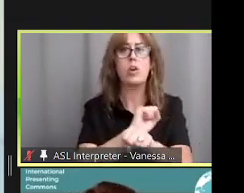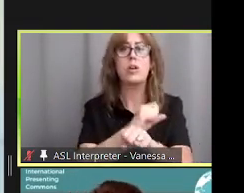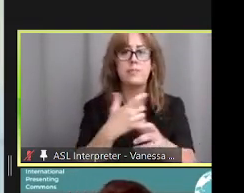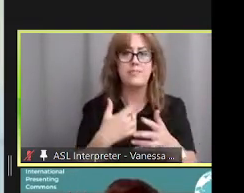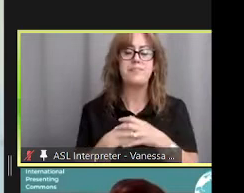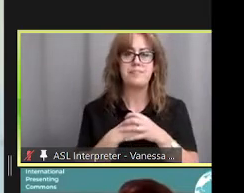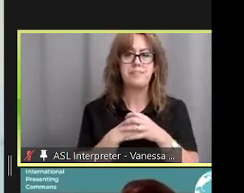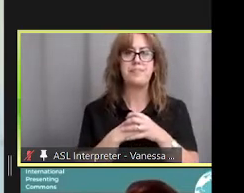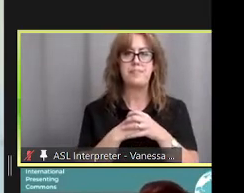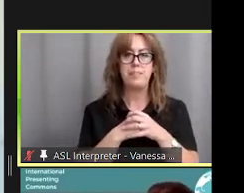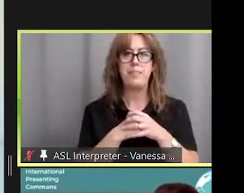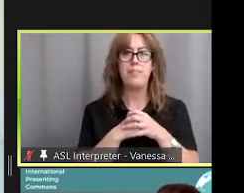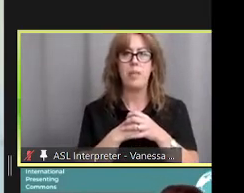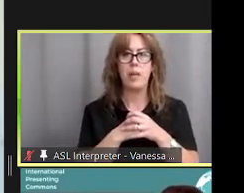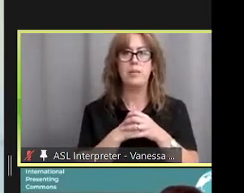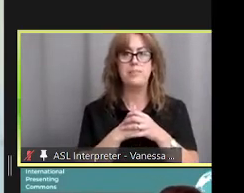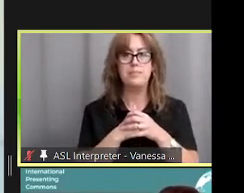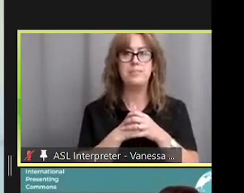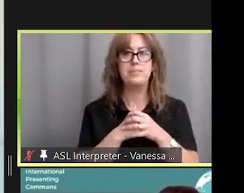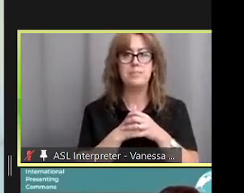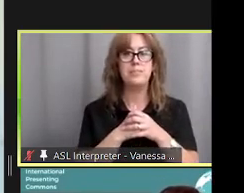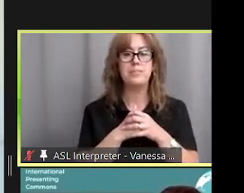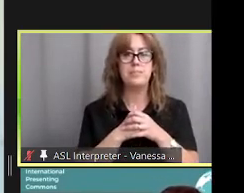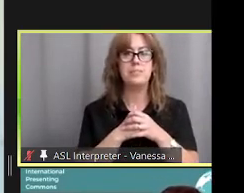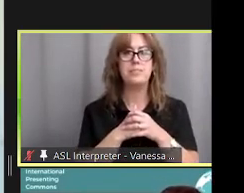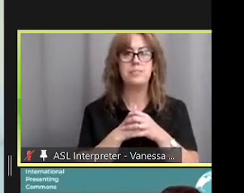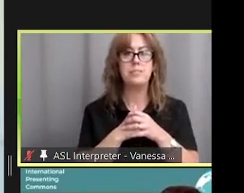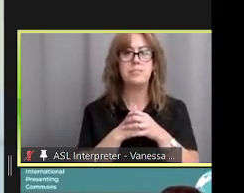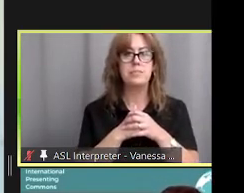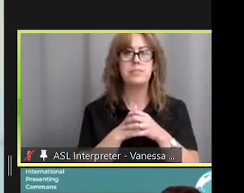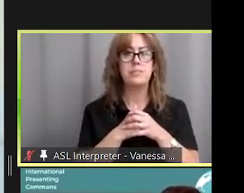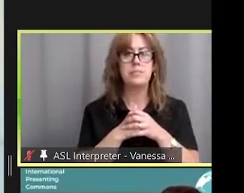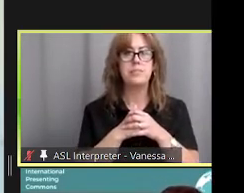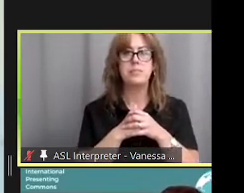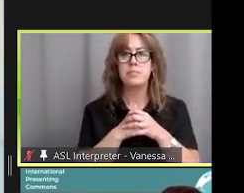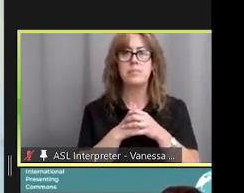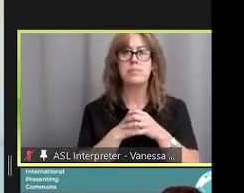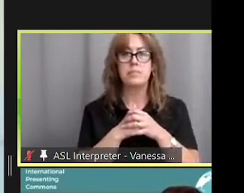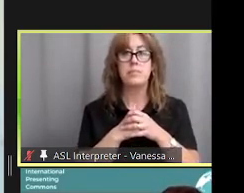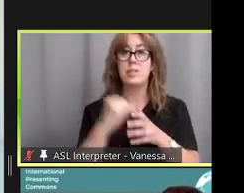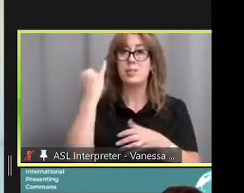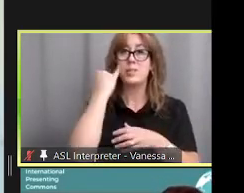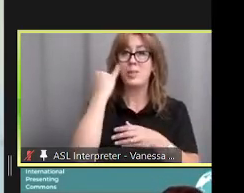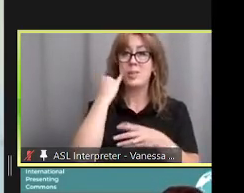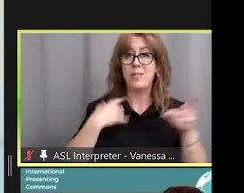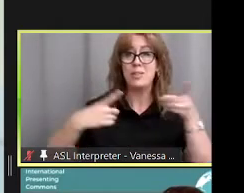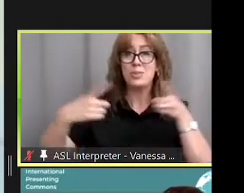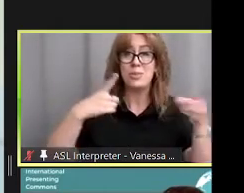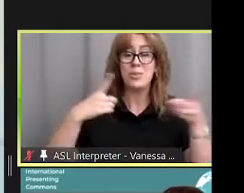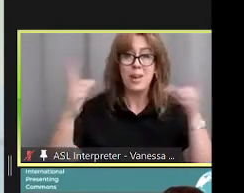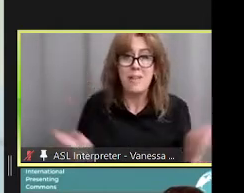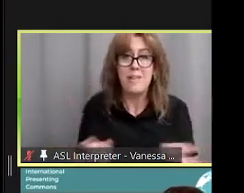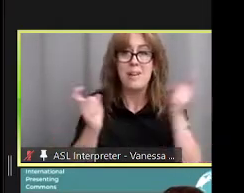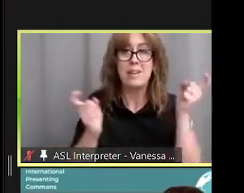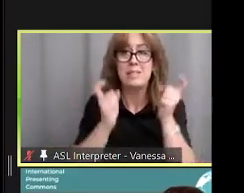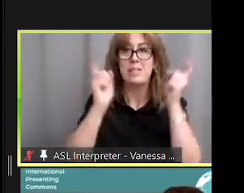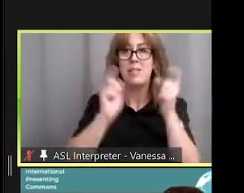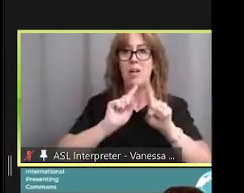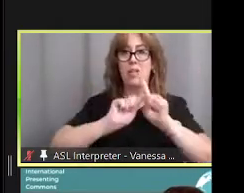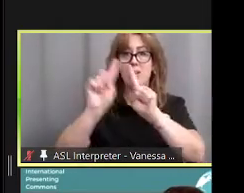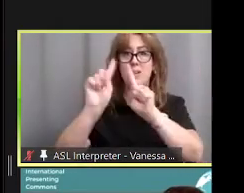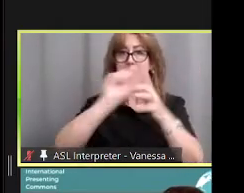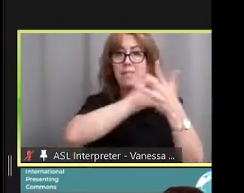how you might apply that to the notion of directing a festival, say?